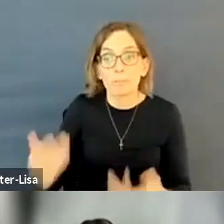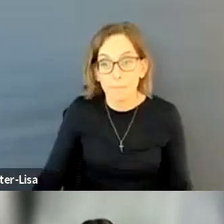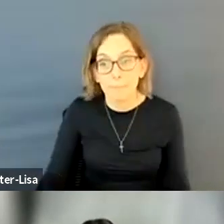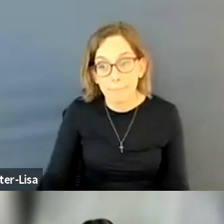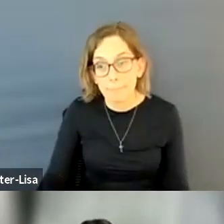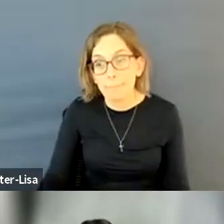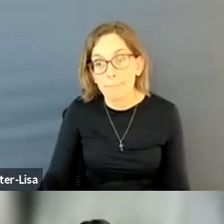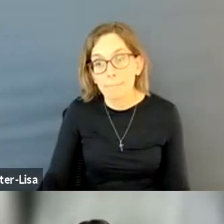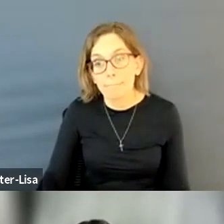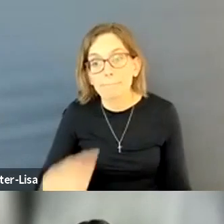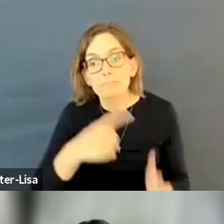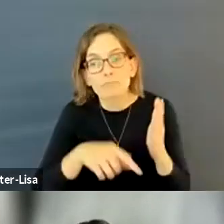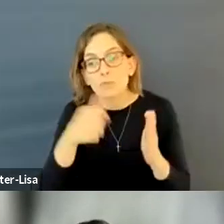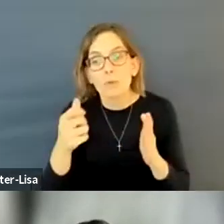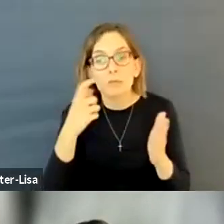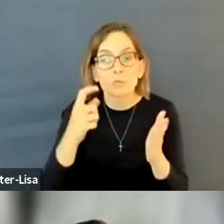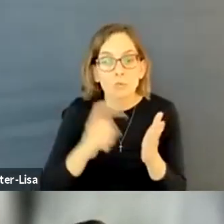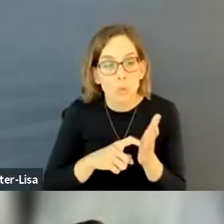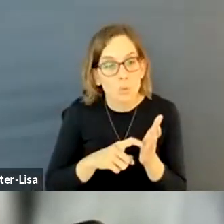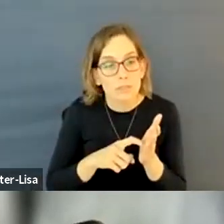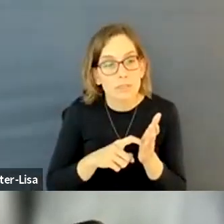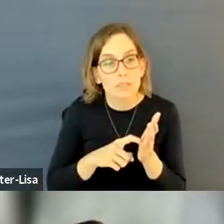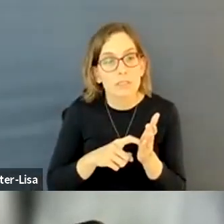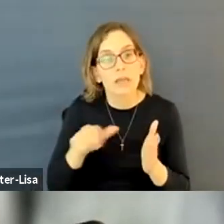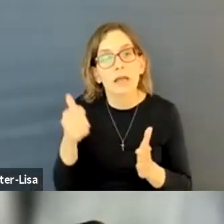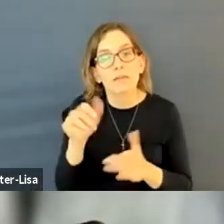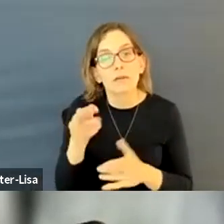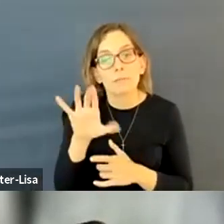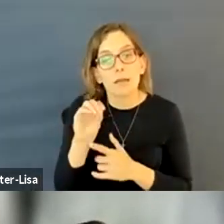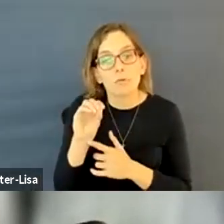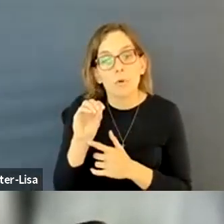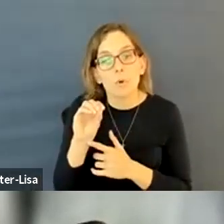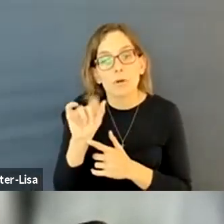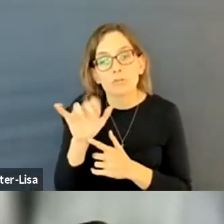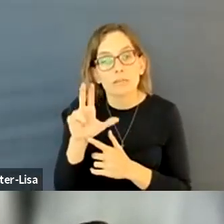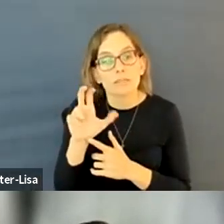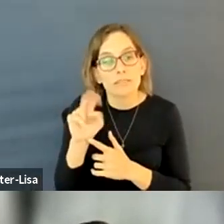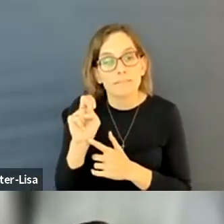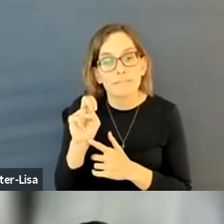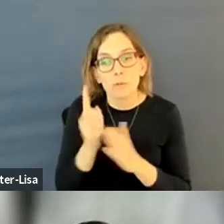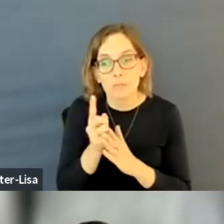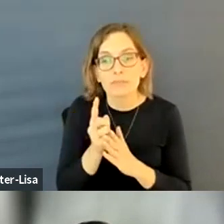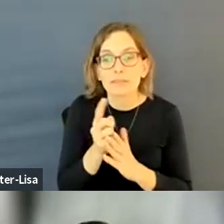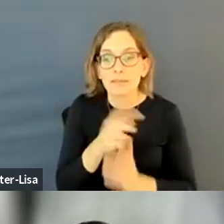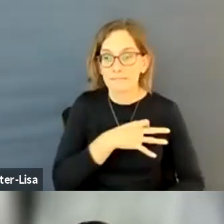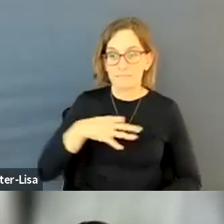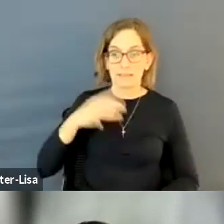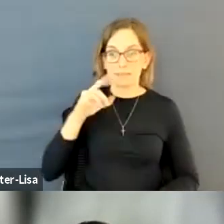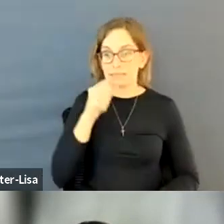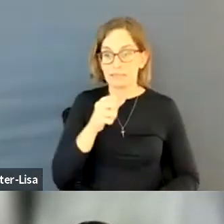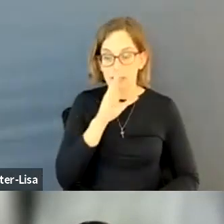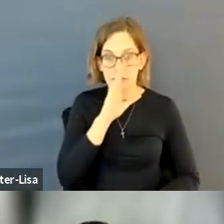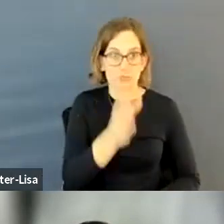What else did you notice, or what were the like microaggression moments? Yeah, that faculty didn't address the blatant